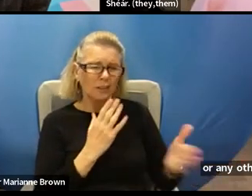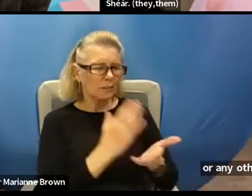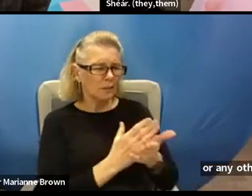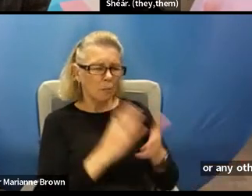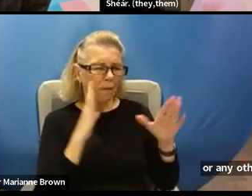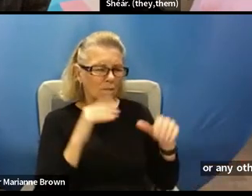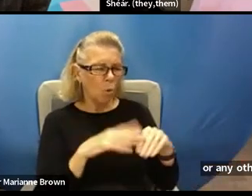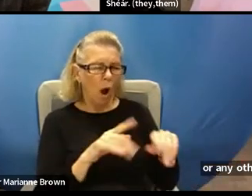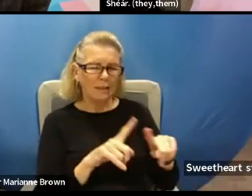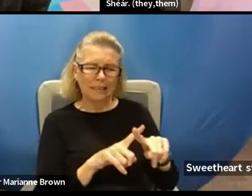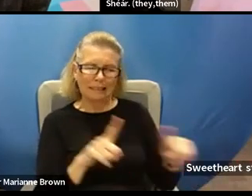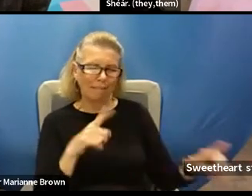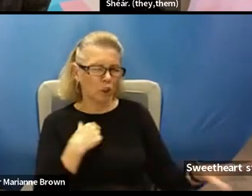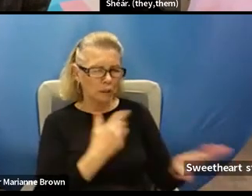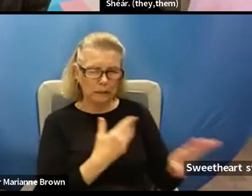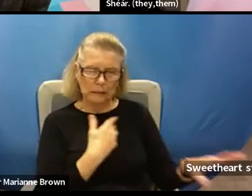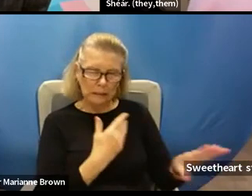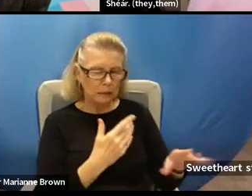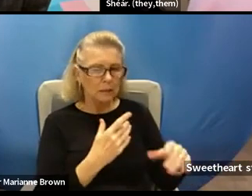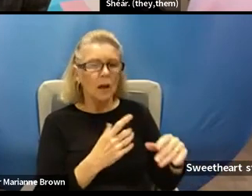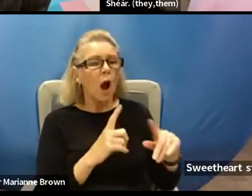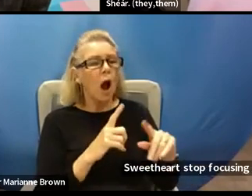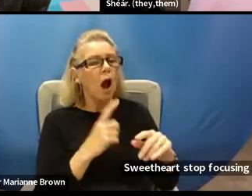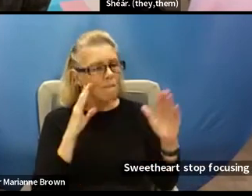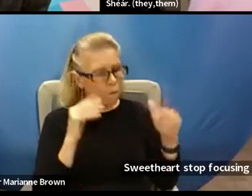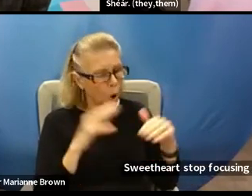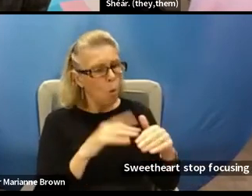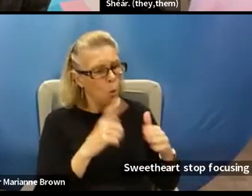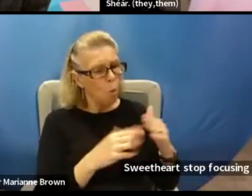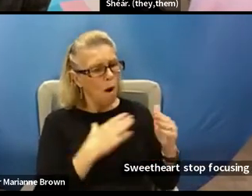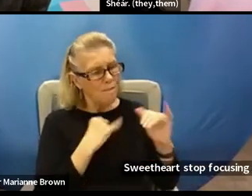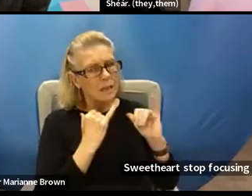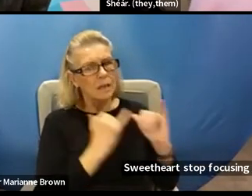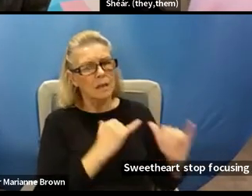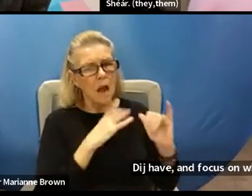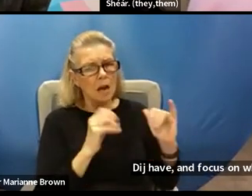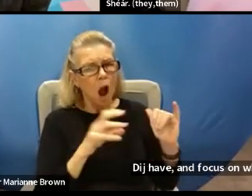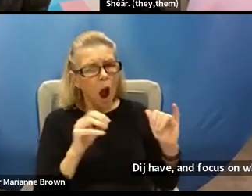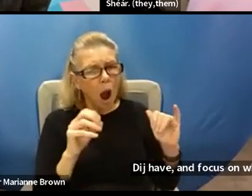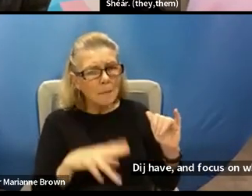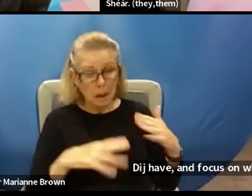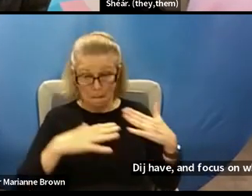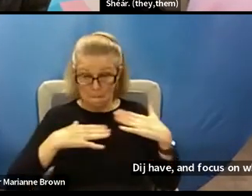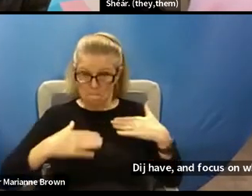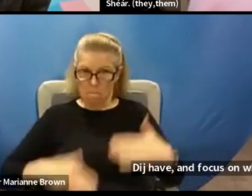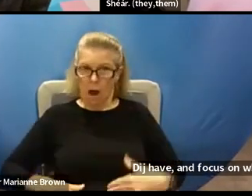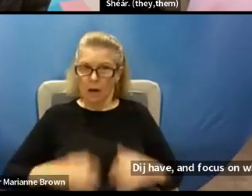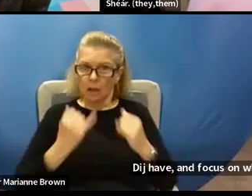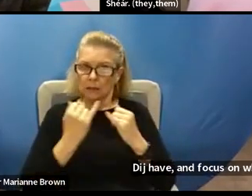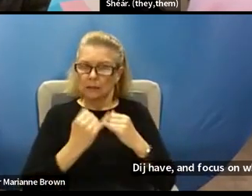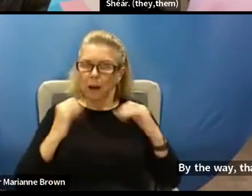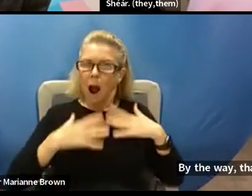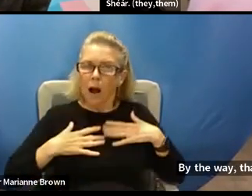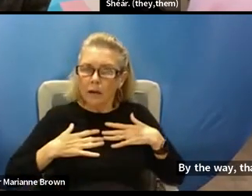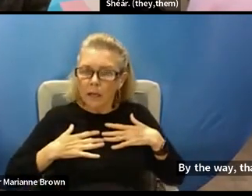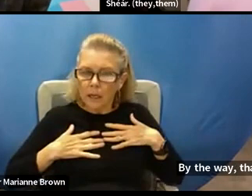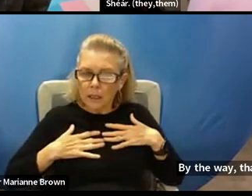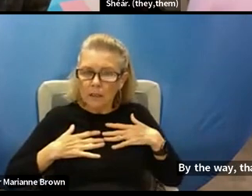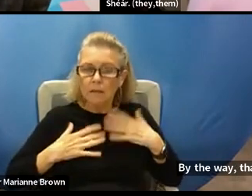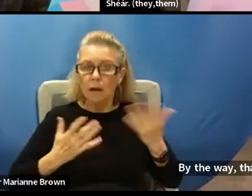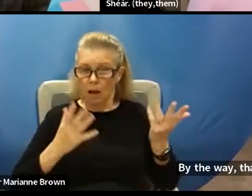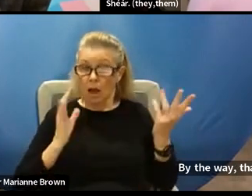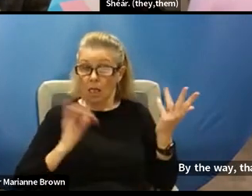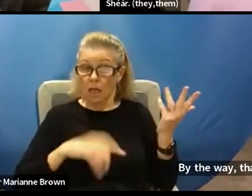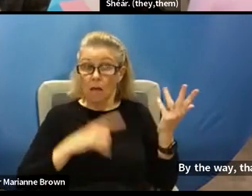and I have and focus on what we have in common. Because bodily autonomy that's being taken and controlled, that affects you